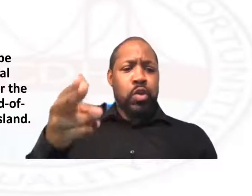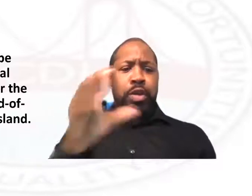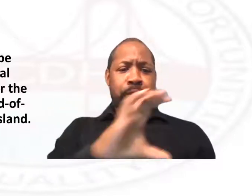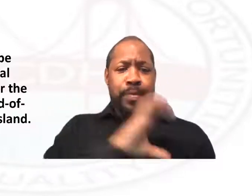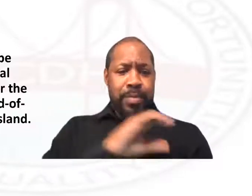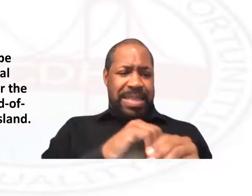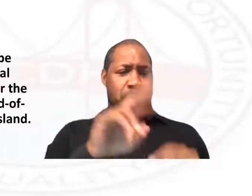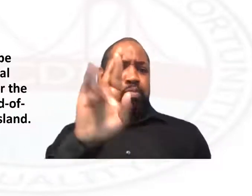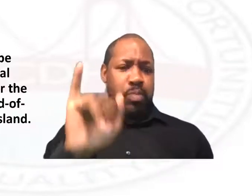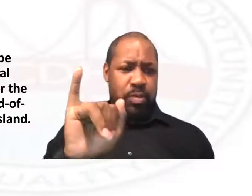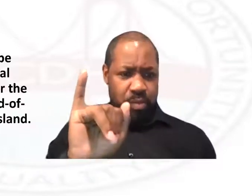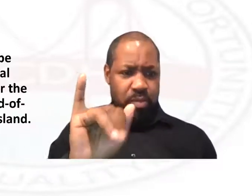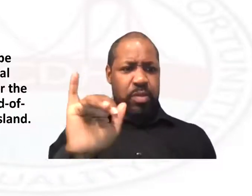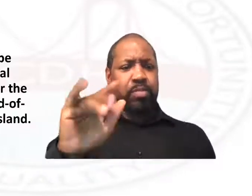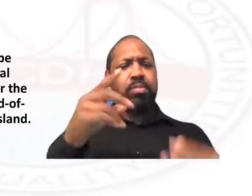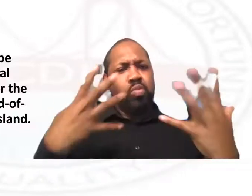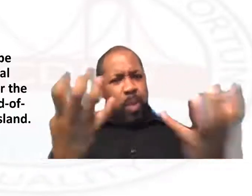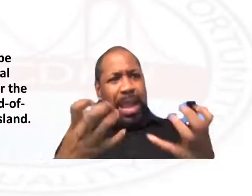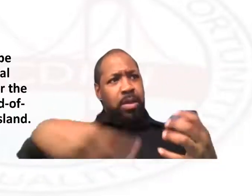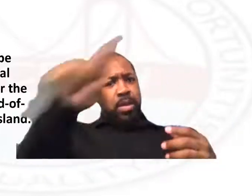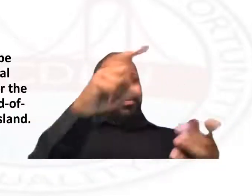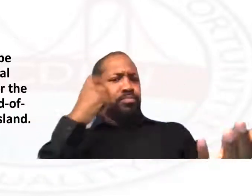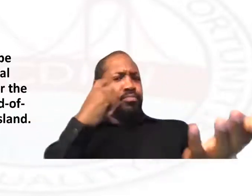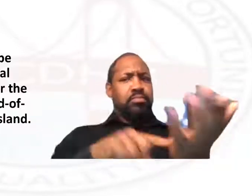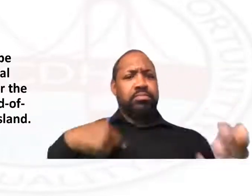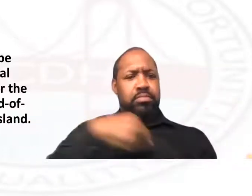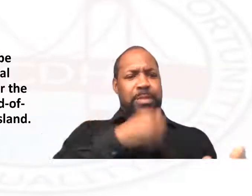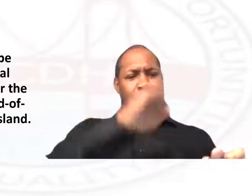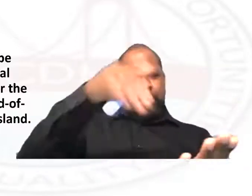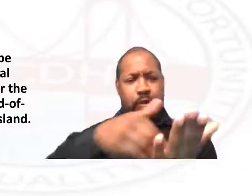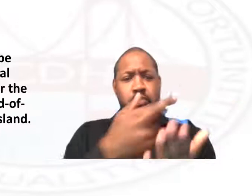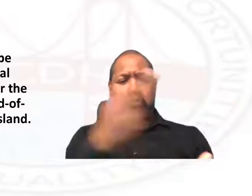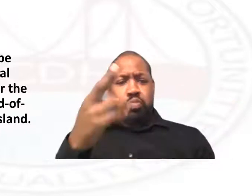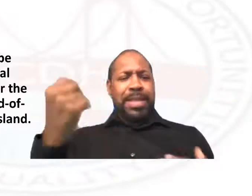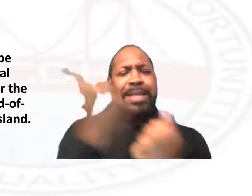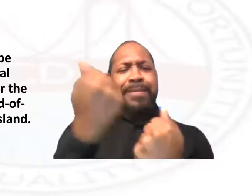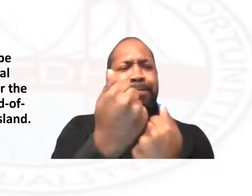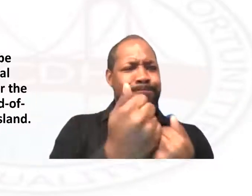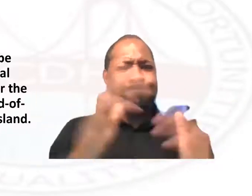resource and advocate for deaf, deafblind, and hard of hearing citizens in Rhode Island.